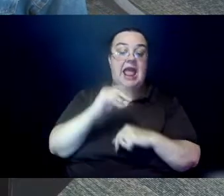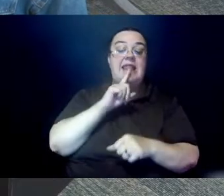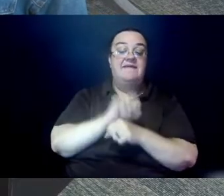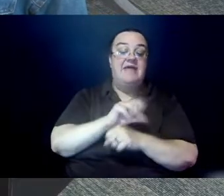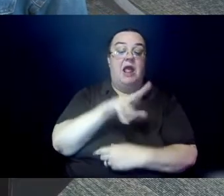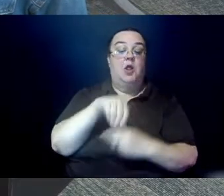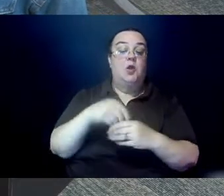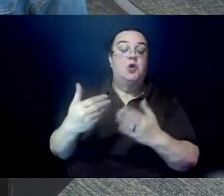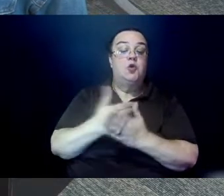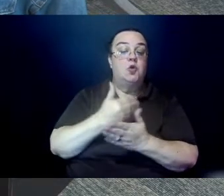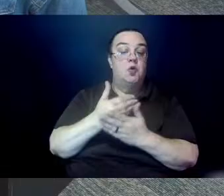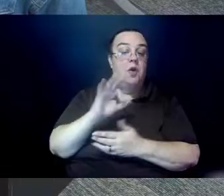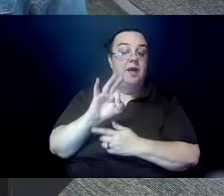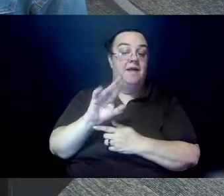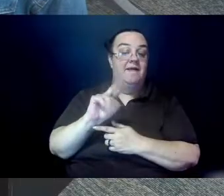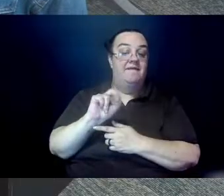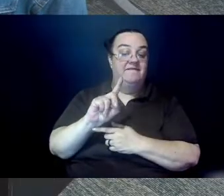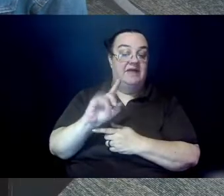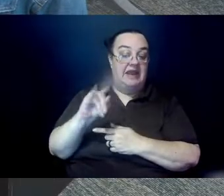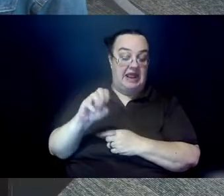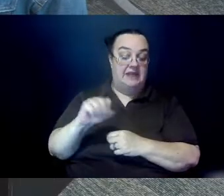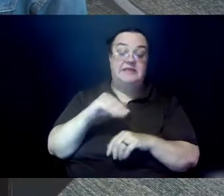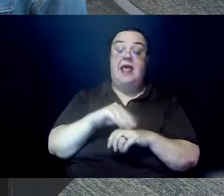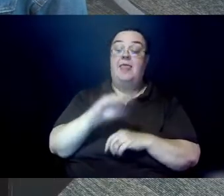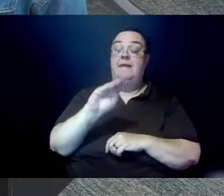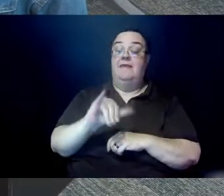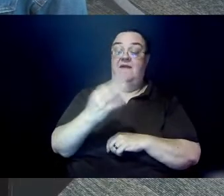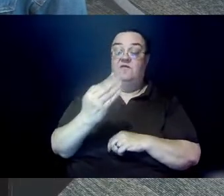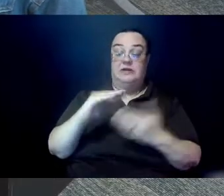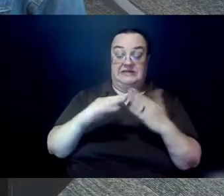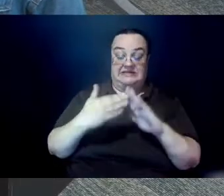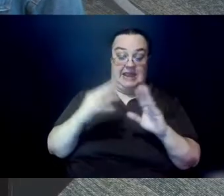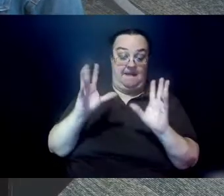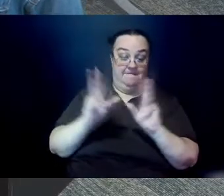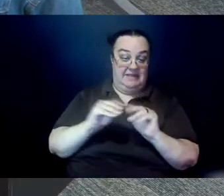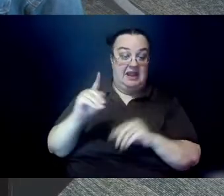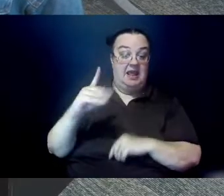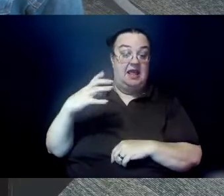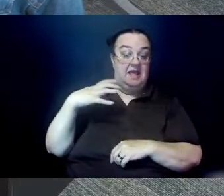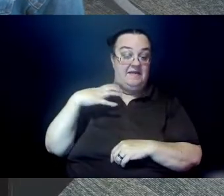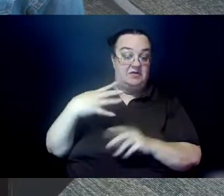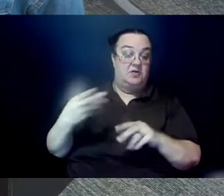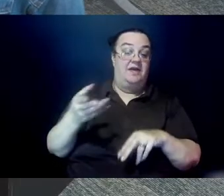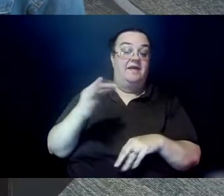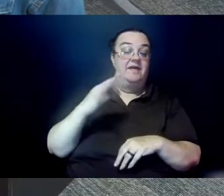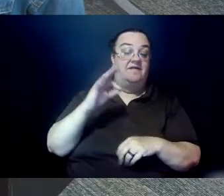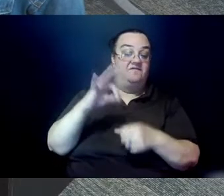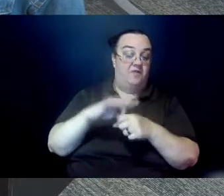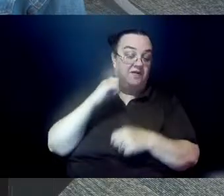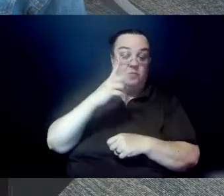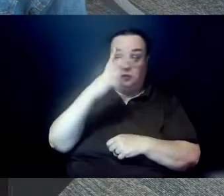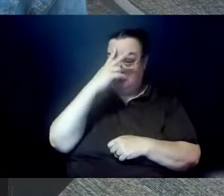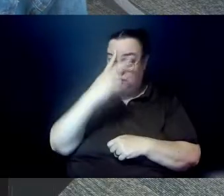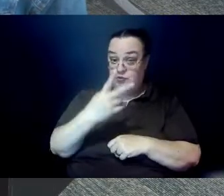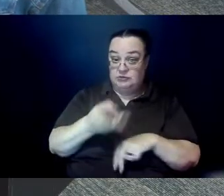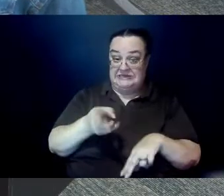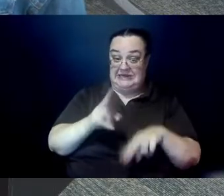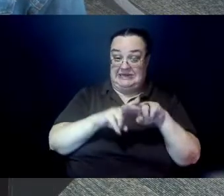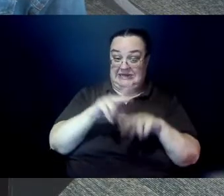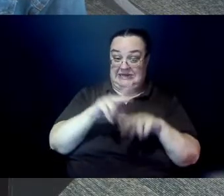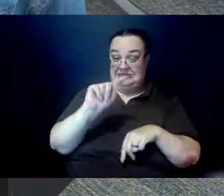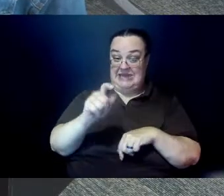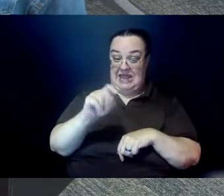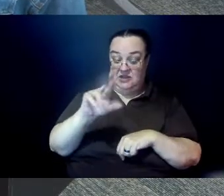items. At the May 14th town meeting, officials voted for a 2-cent tax rate increase and promised